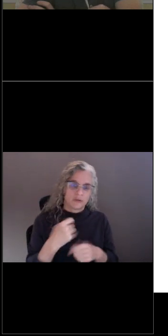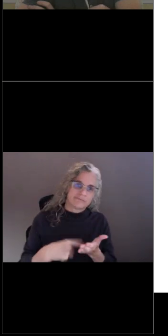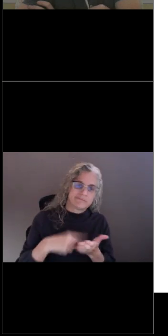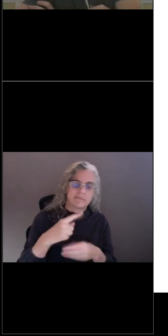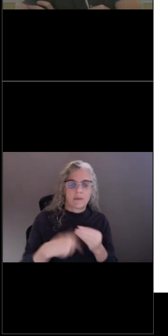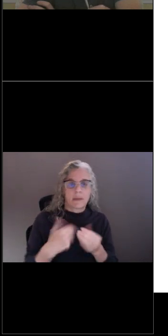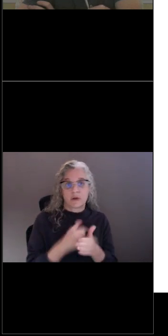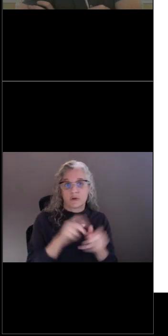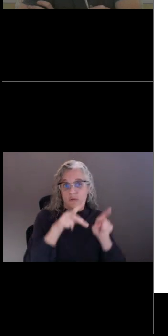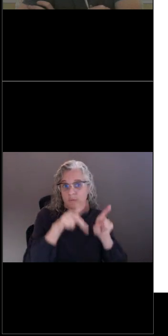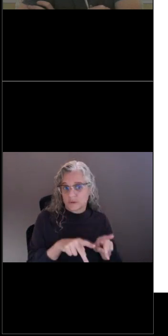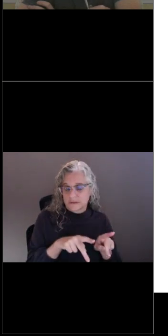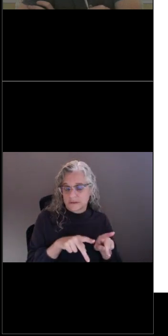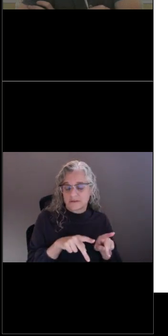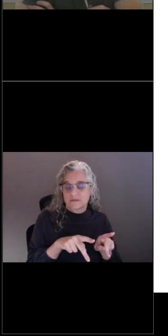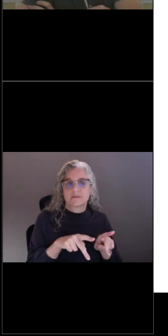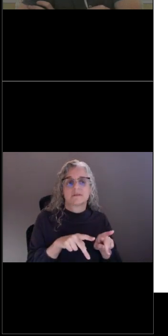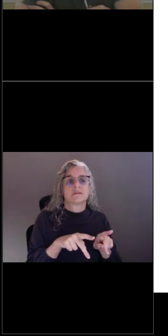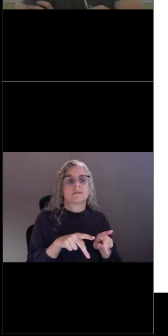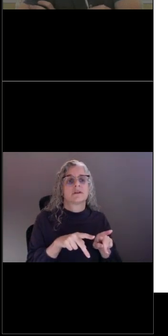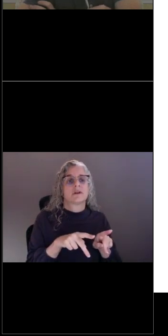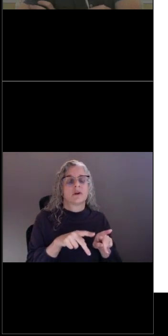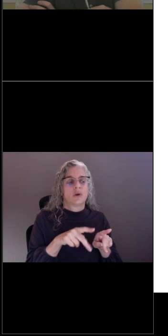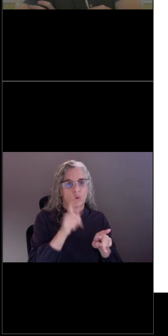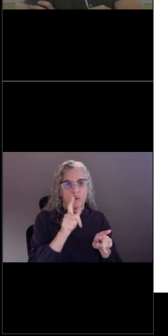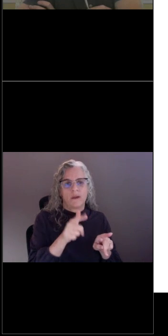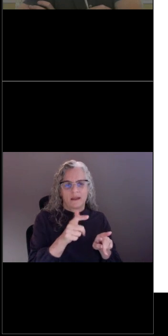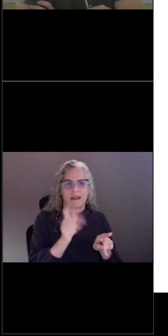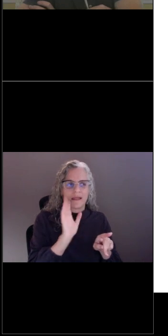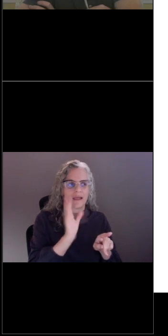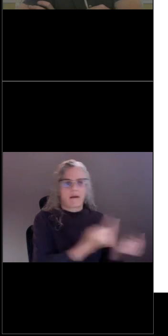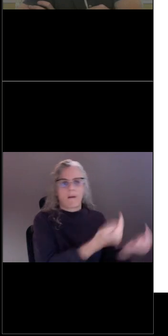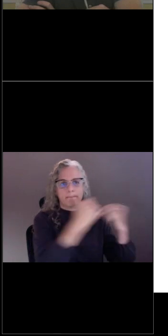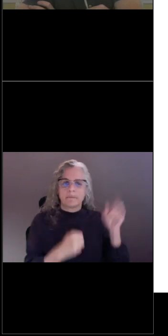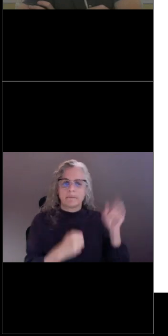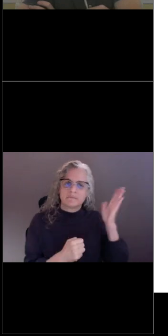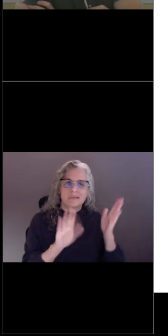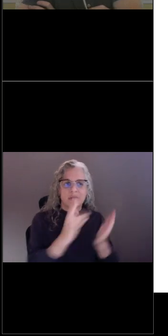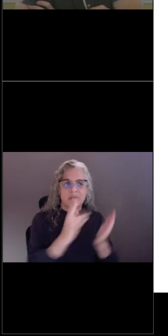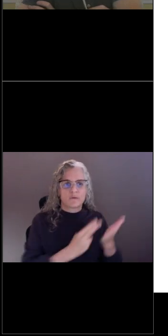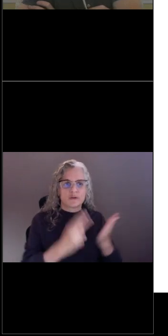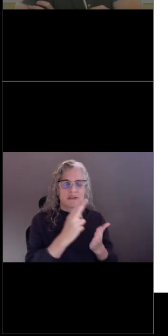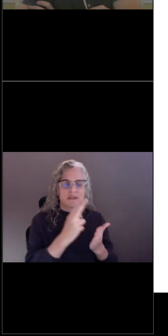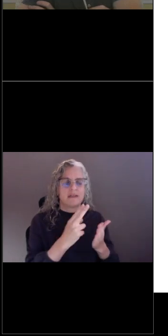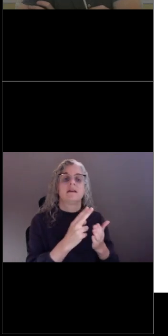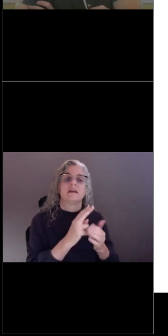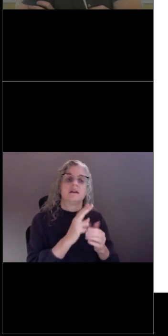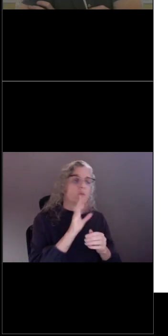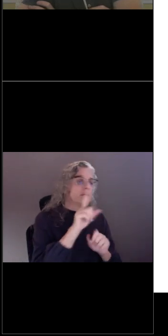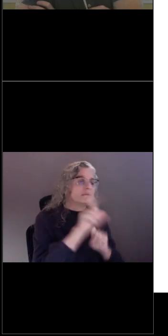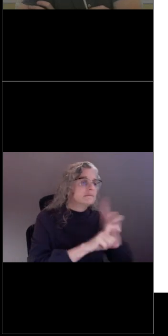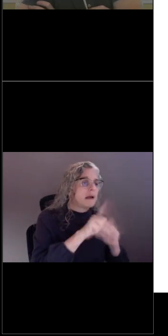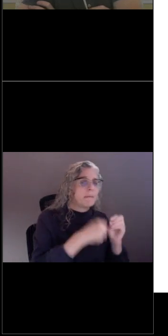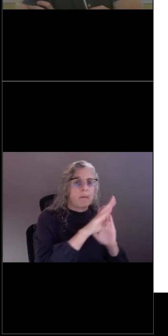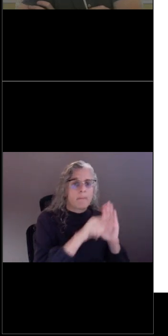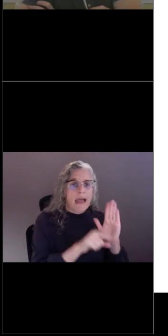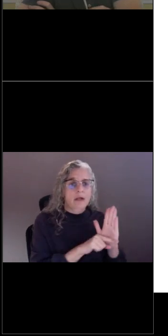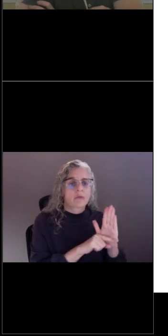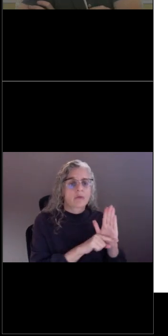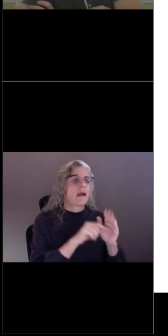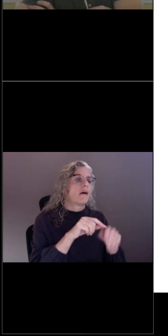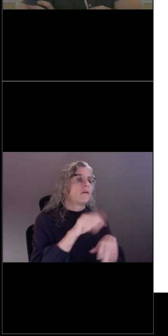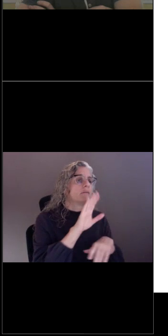say, you know, giving a talk at your institution, right, you would want to find out what their pronouns are, just like you would want to verify other